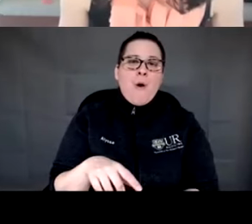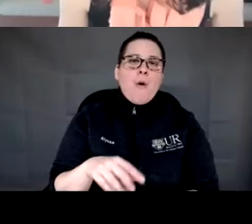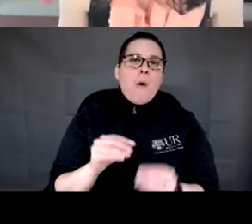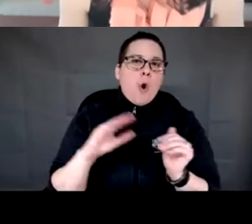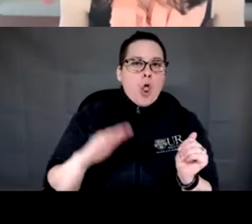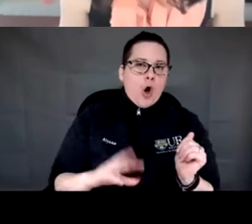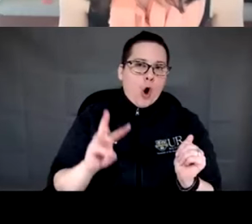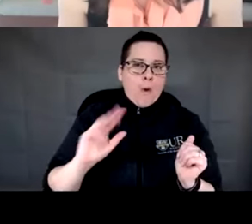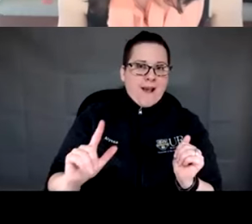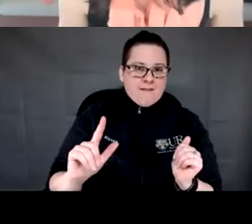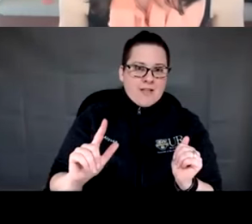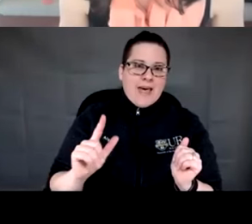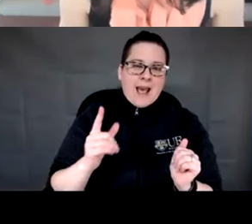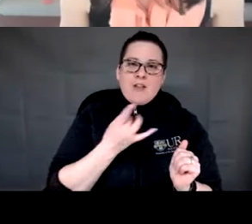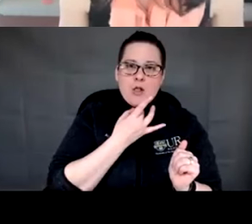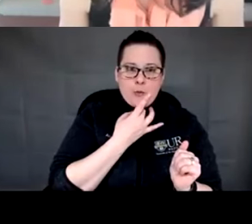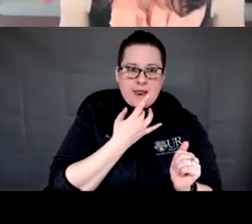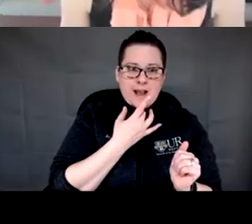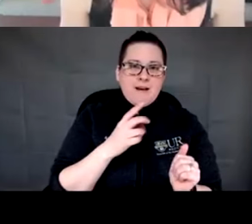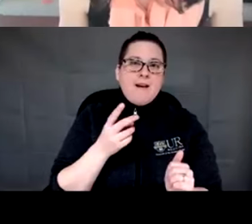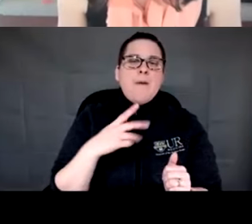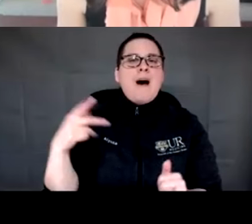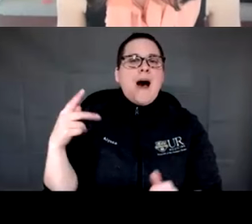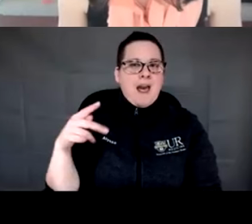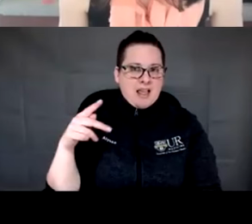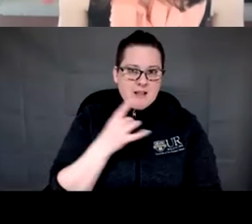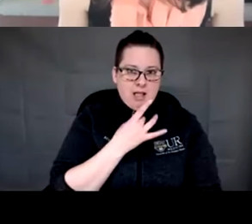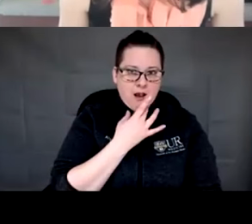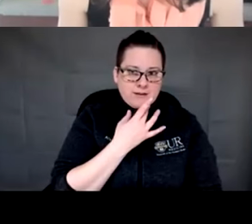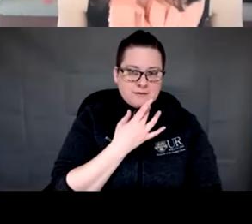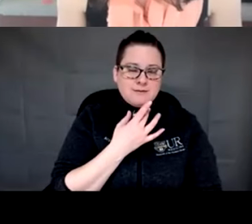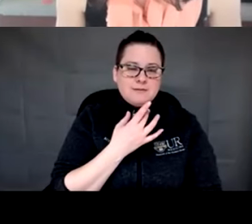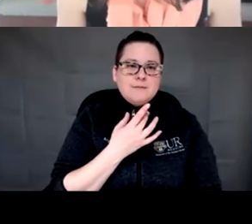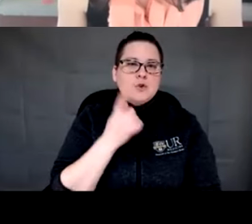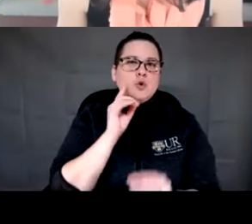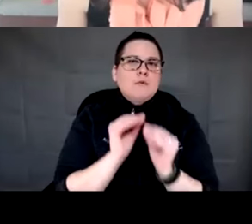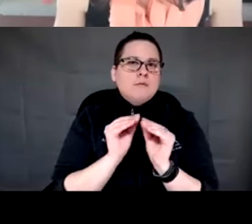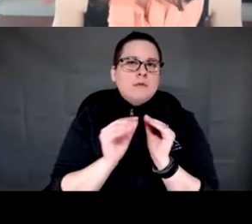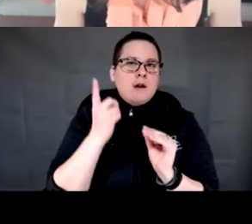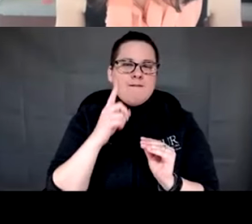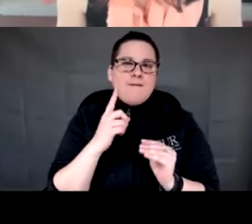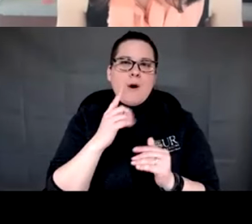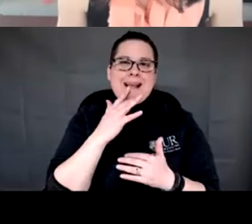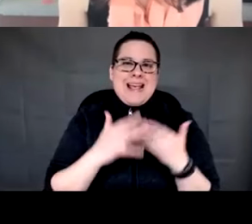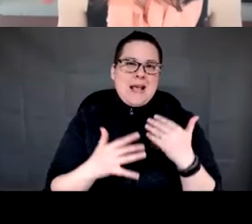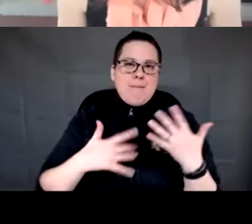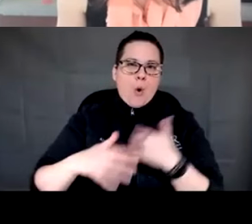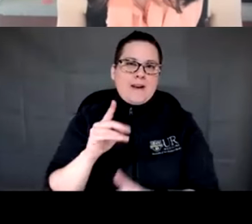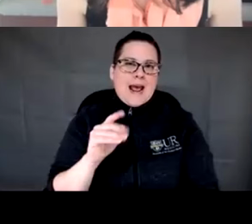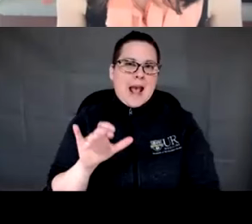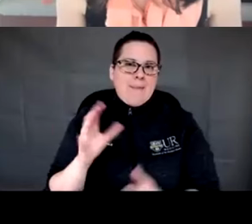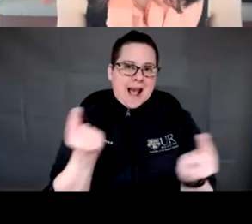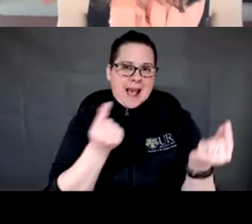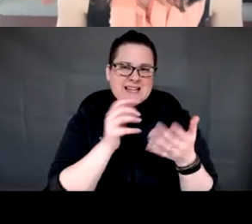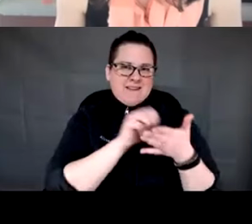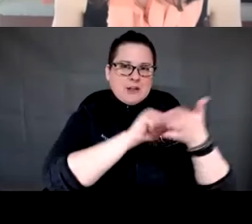lower wavelength illumination. This is violet light, and this is so that we can correct for hemodynamic activity. We subtract that out so that we